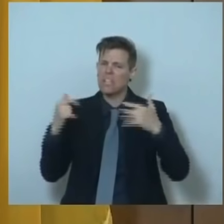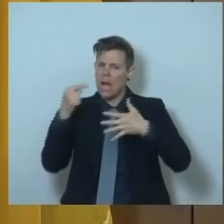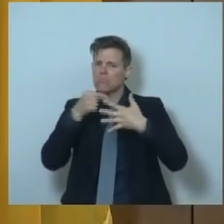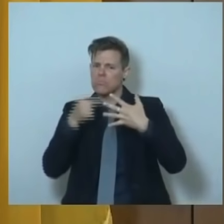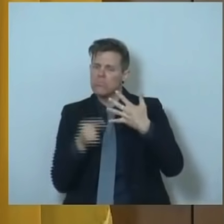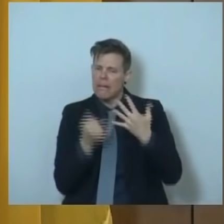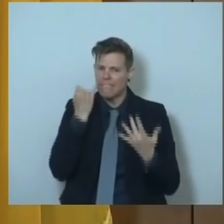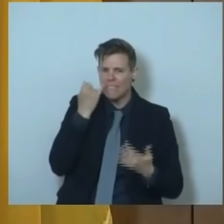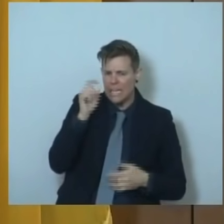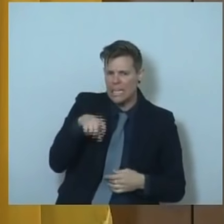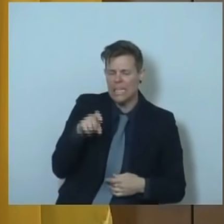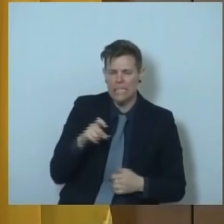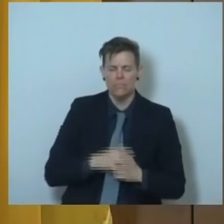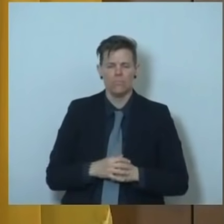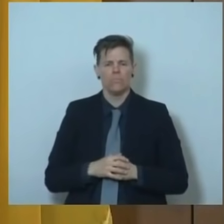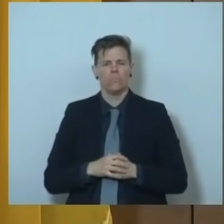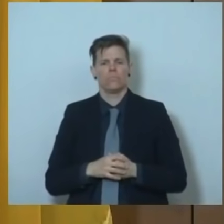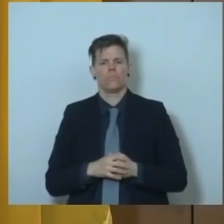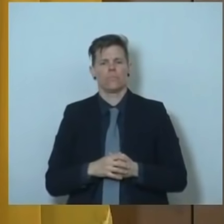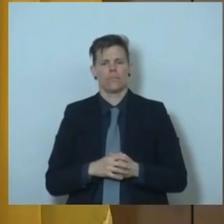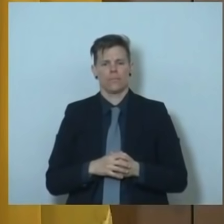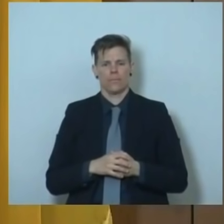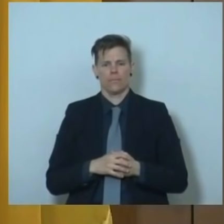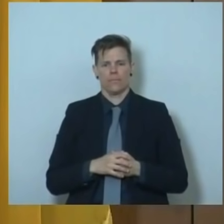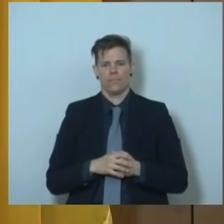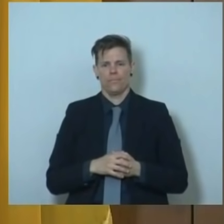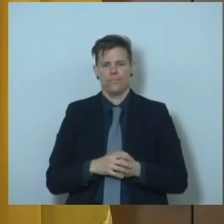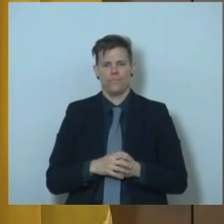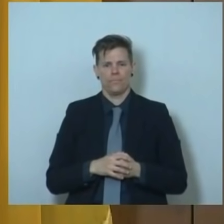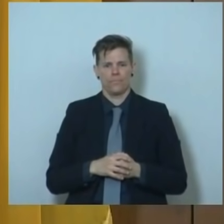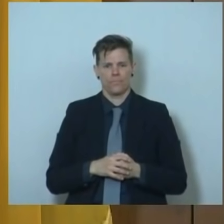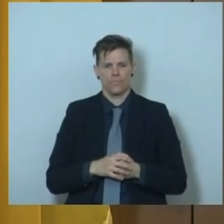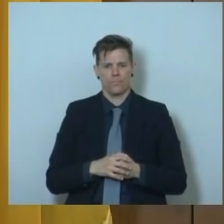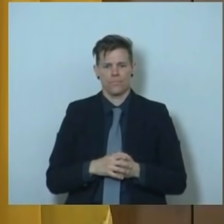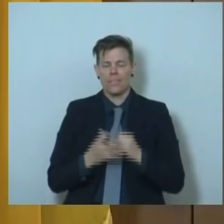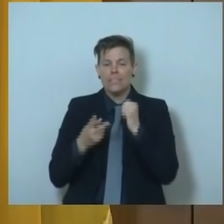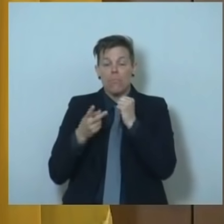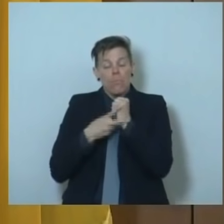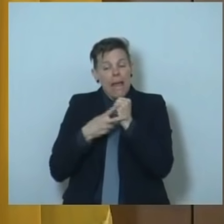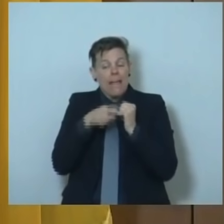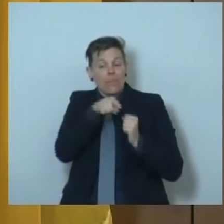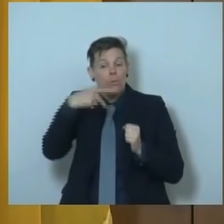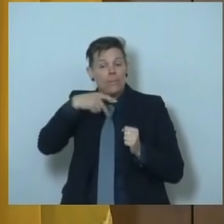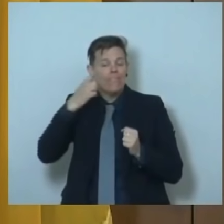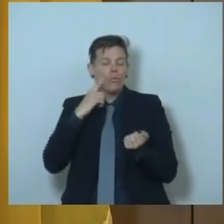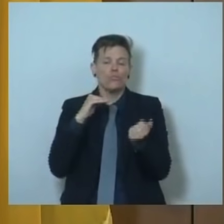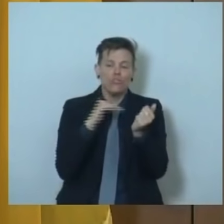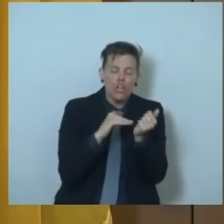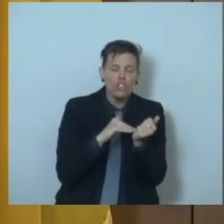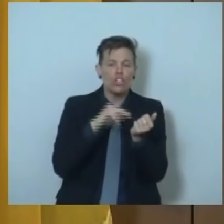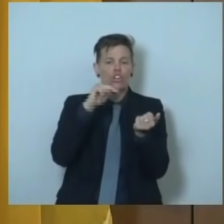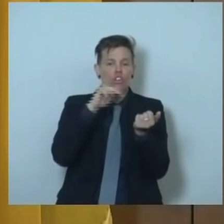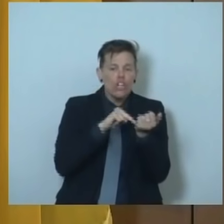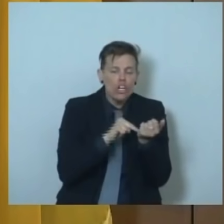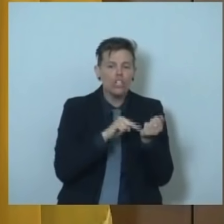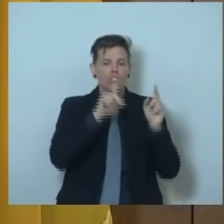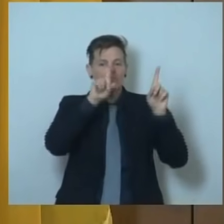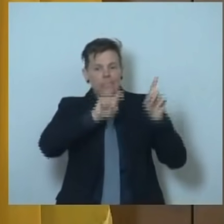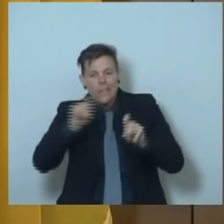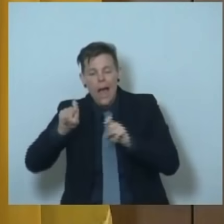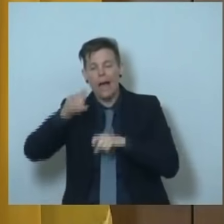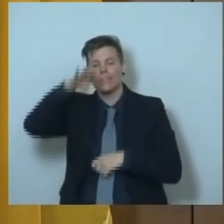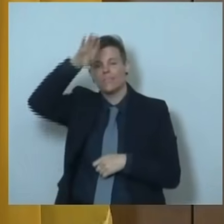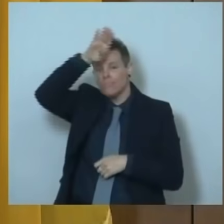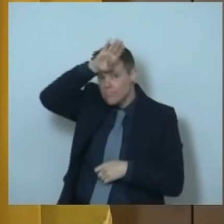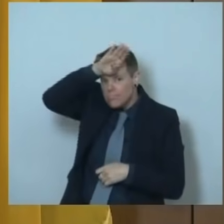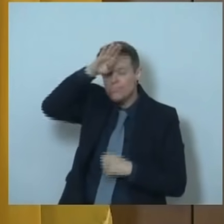largely for folks who are doing testing and folks who are providing direct care and our healthcare workers and first responders. But wherever that makes sense,